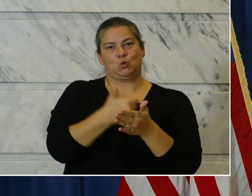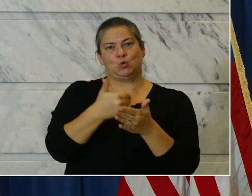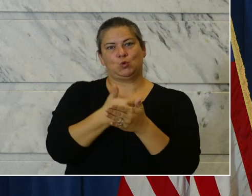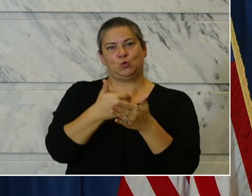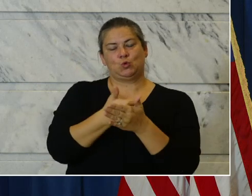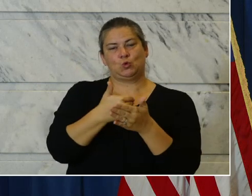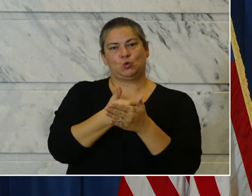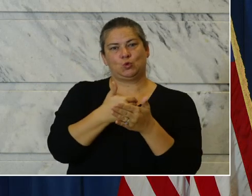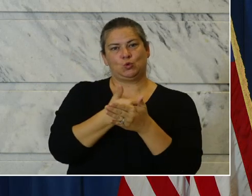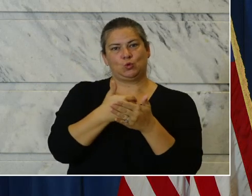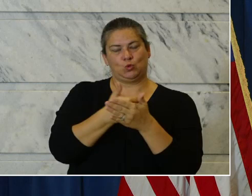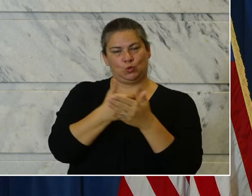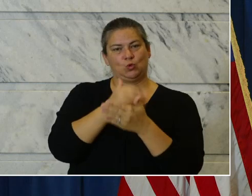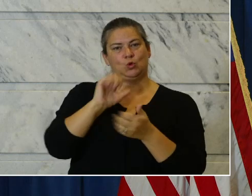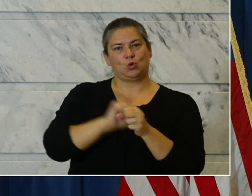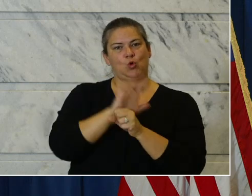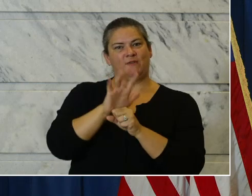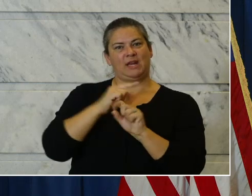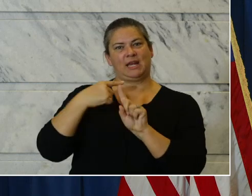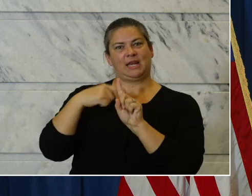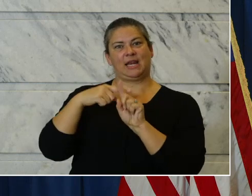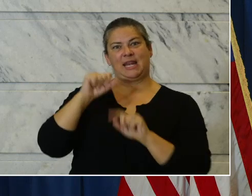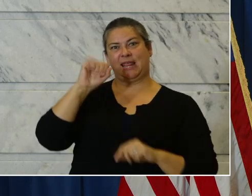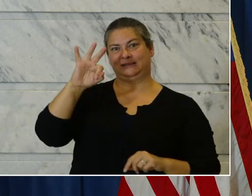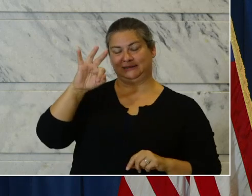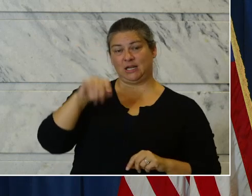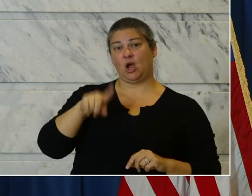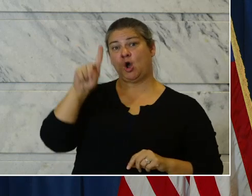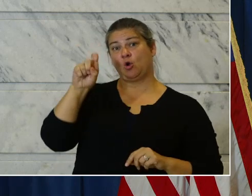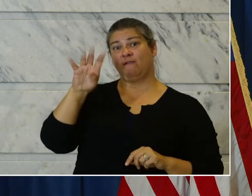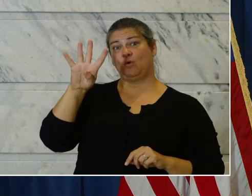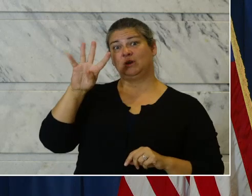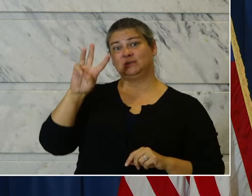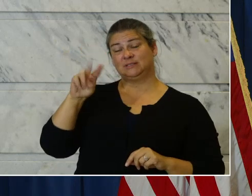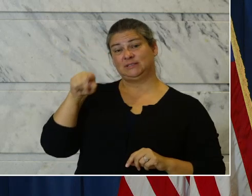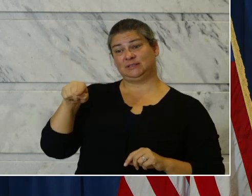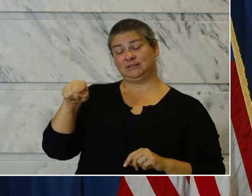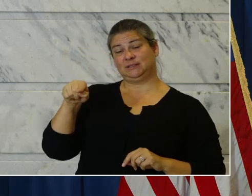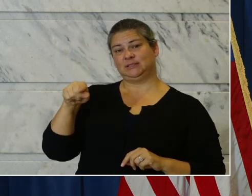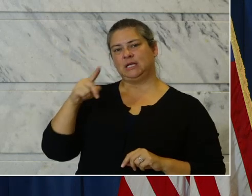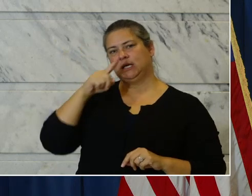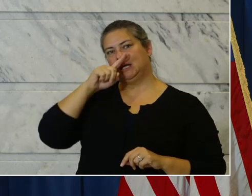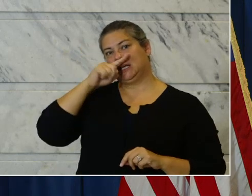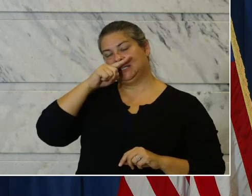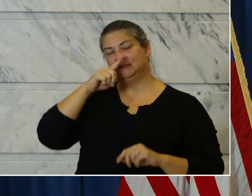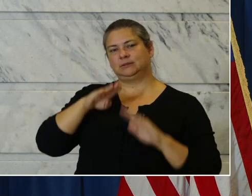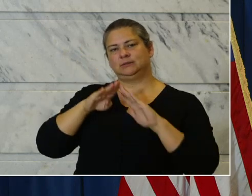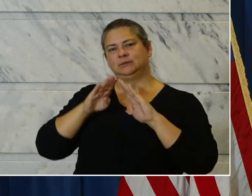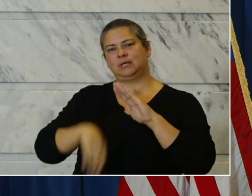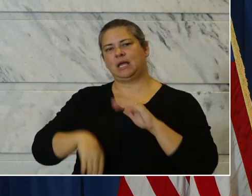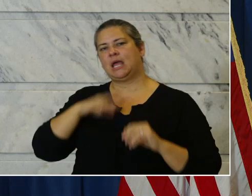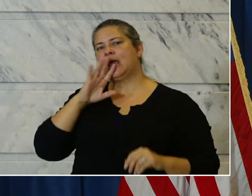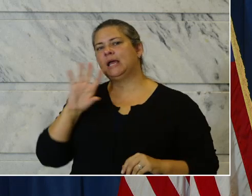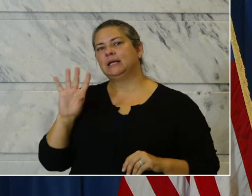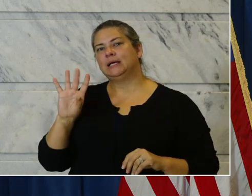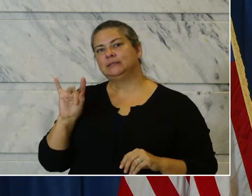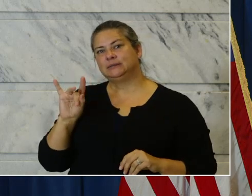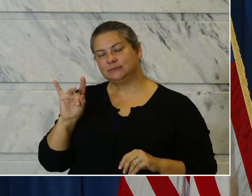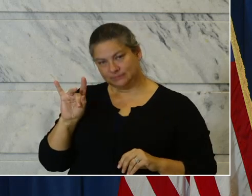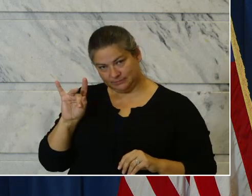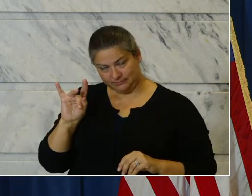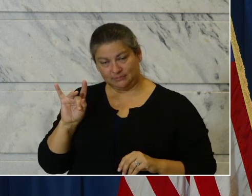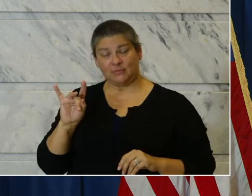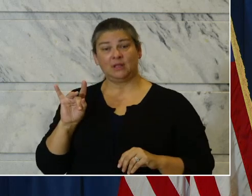cases of COVID-19. 146 of those cases are kids 18 and under.